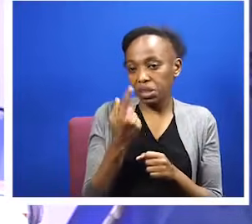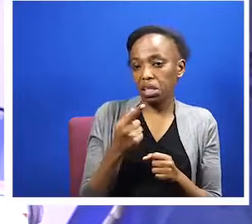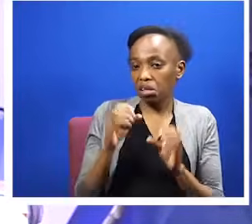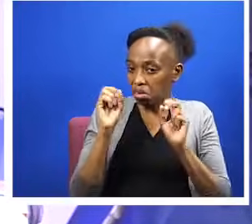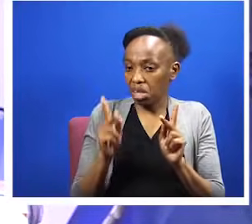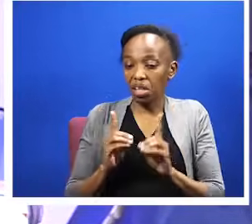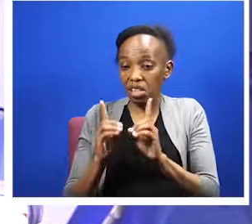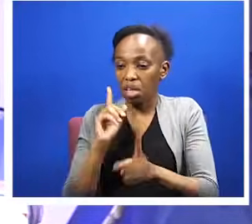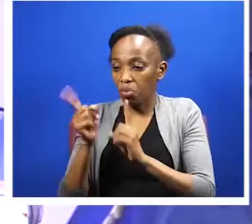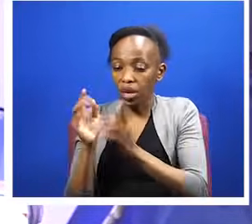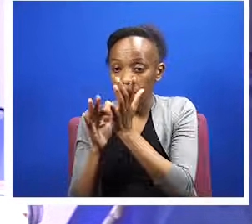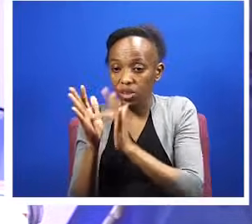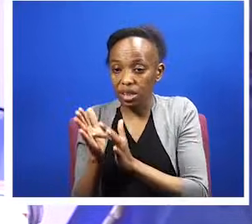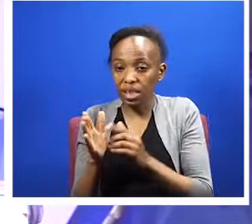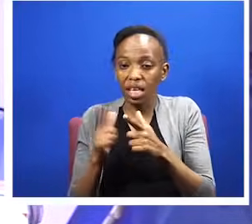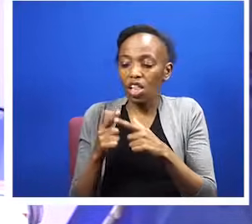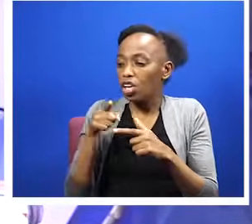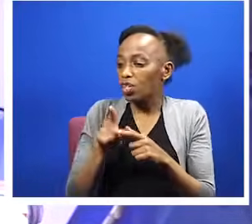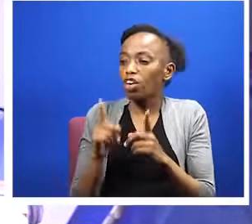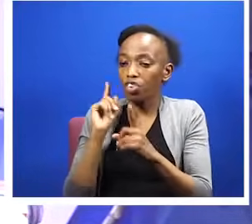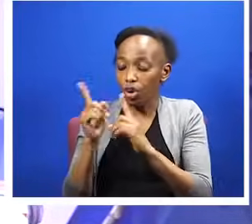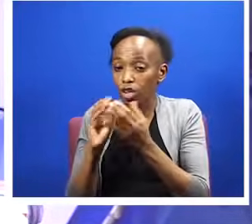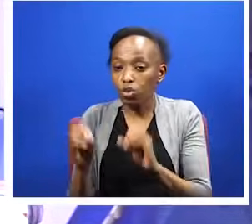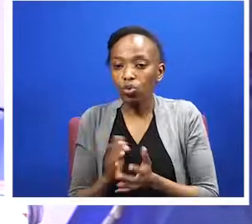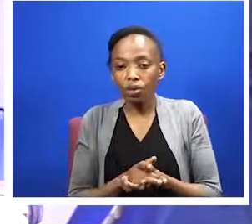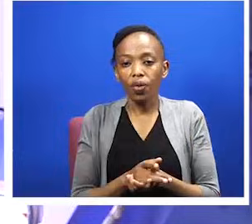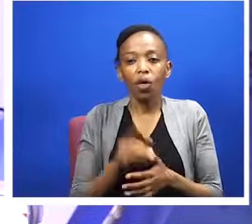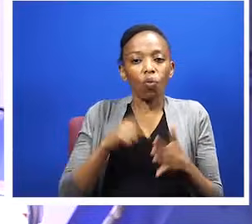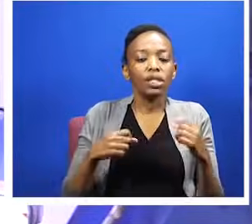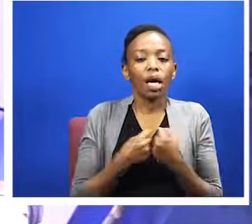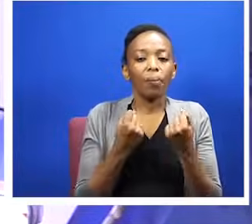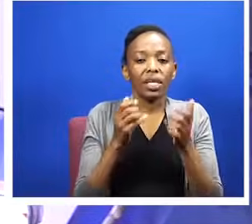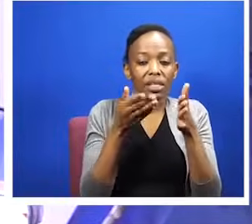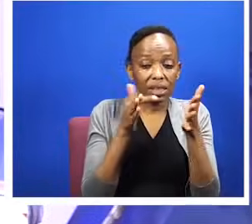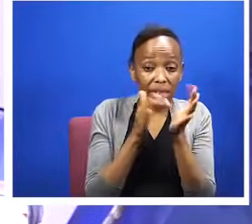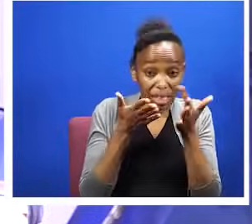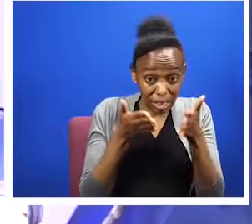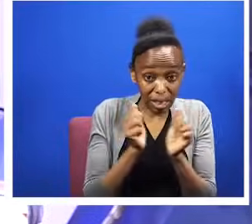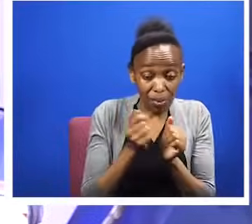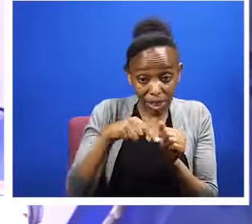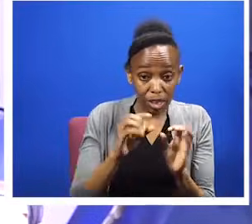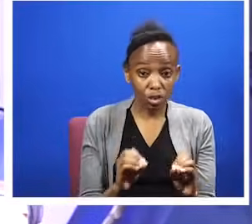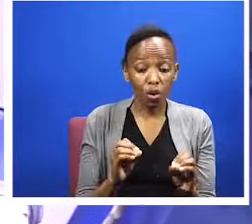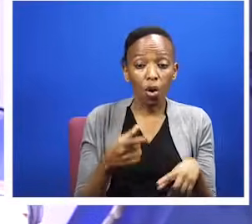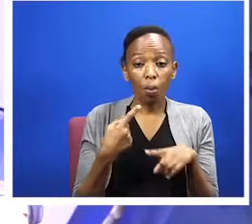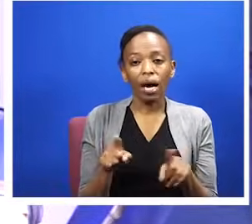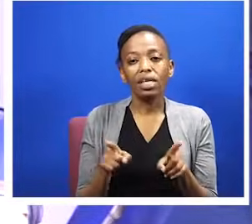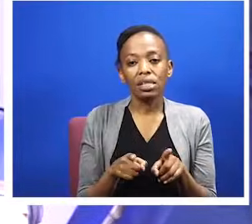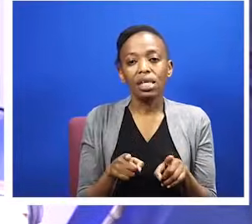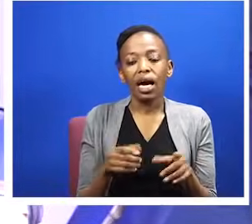disciples ran to Jesus. So whom do we run to? Jesus is not here. What happened? Yes, Jesus is not here with us physically, but he